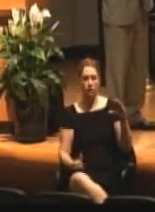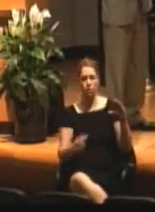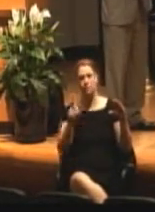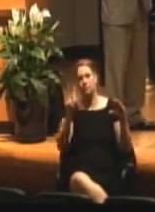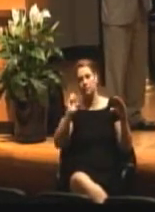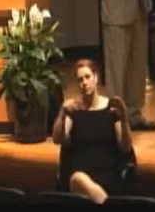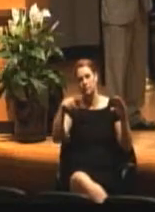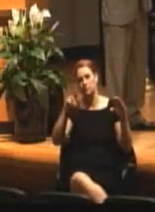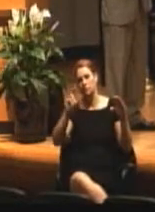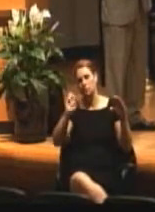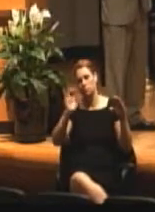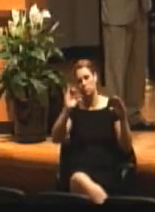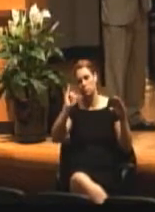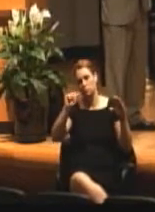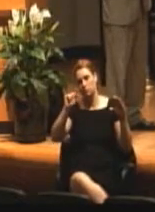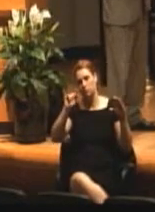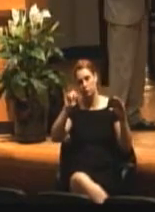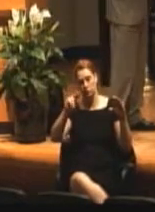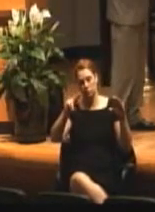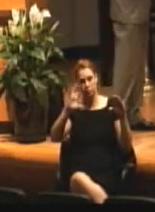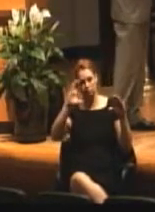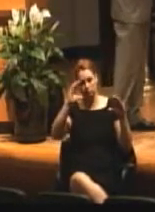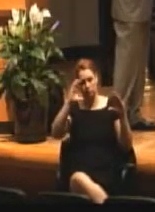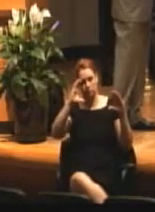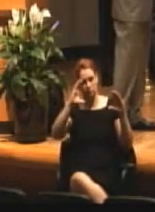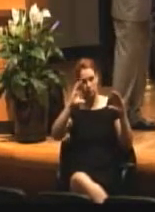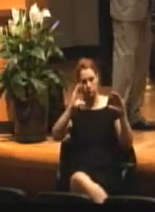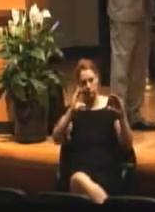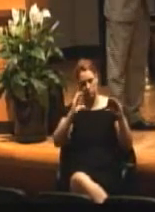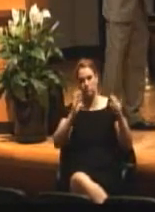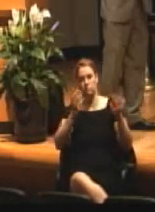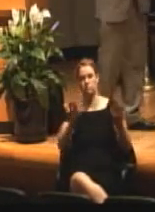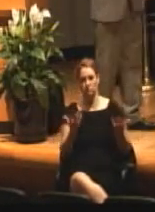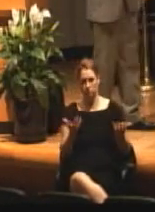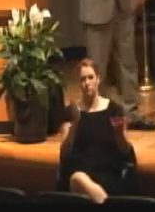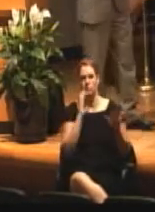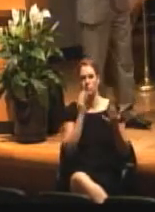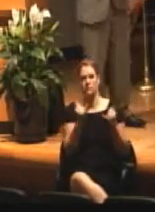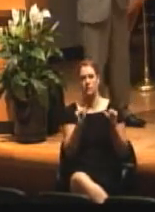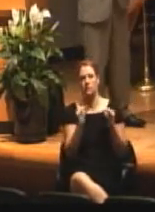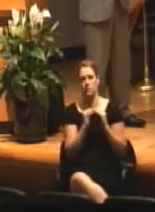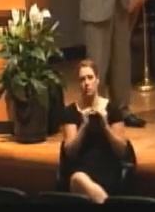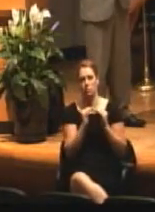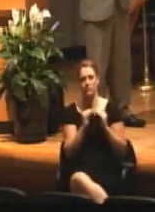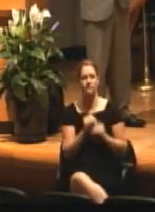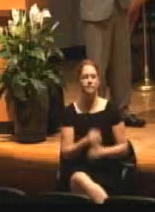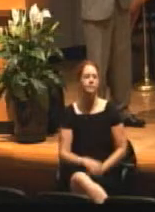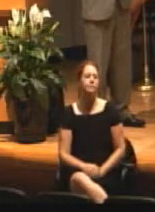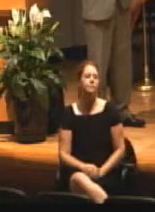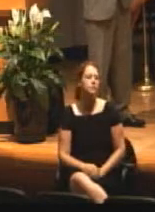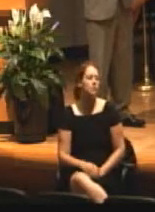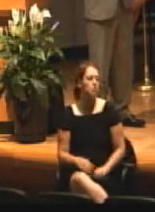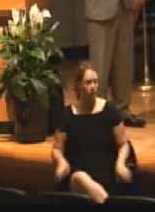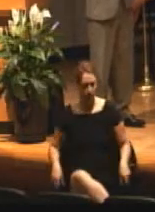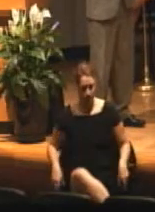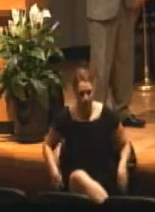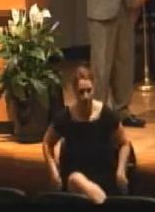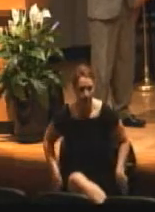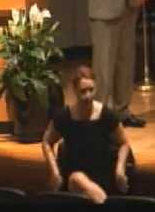so if you miss payments for some reason, they may not drop it at that point until it hits it on their schedule, okay? Anything else? PMI is a